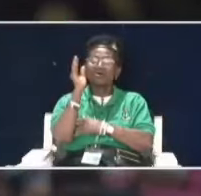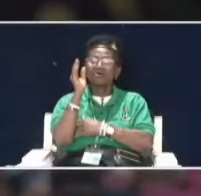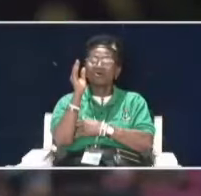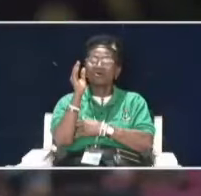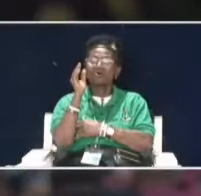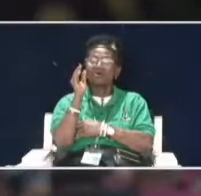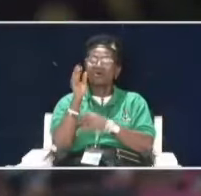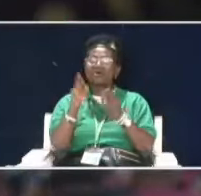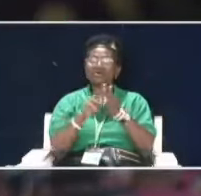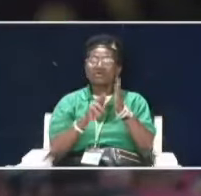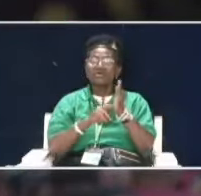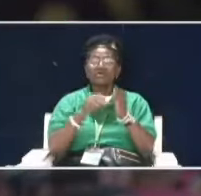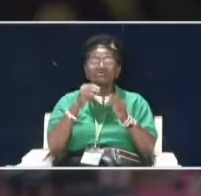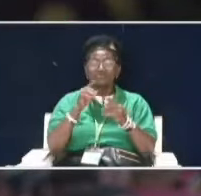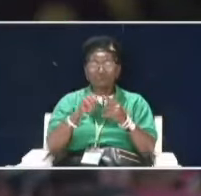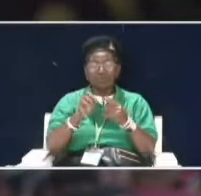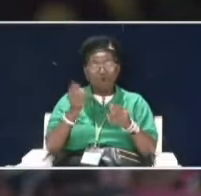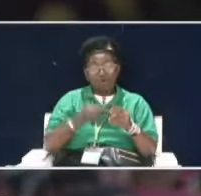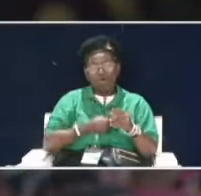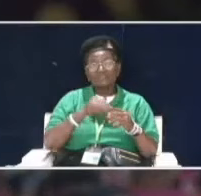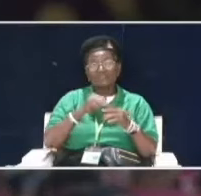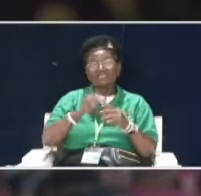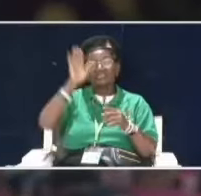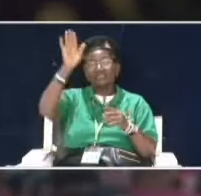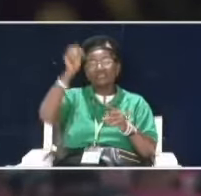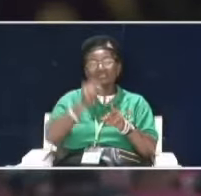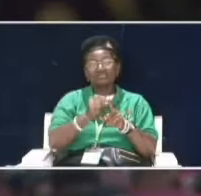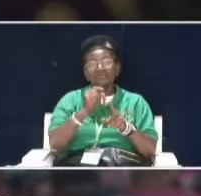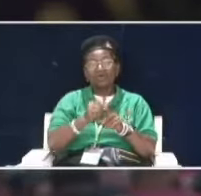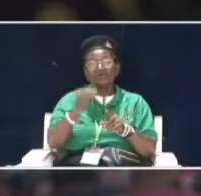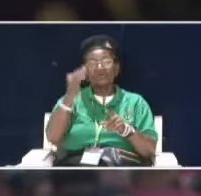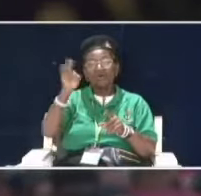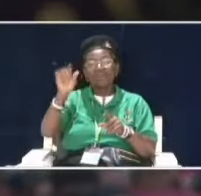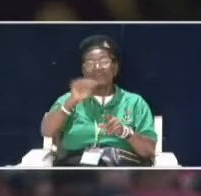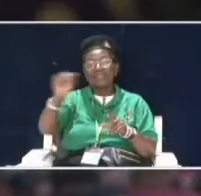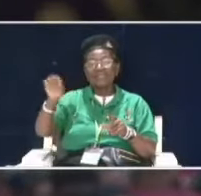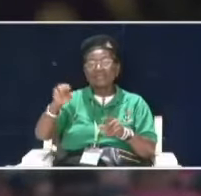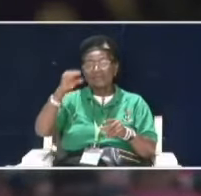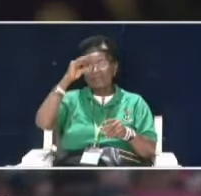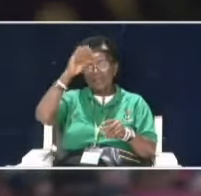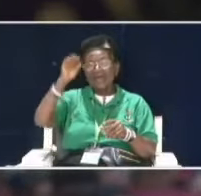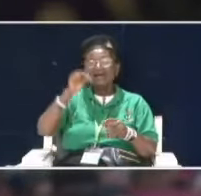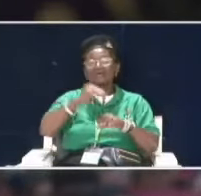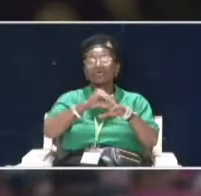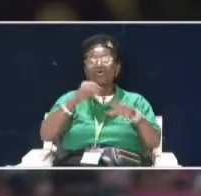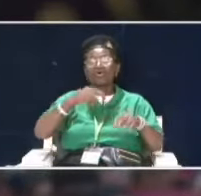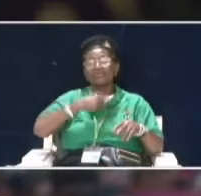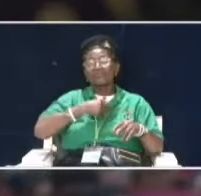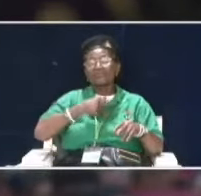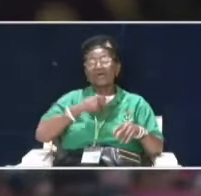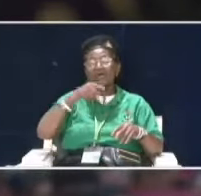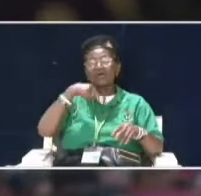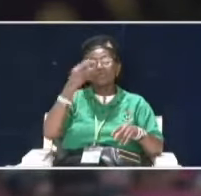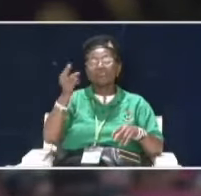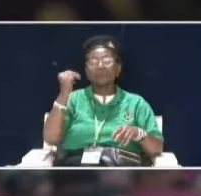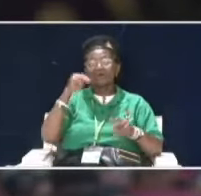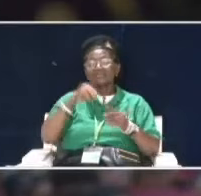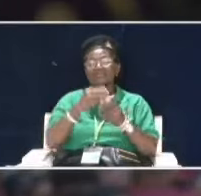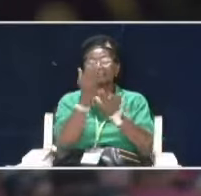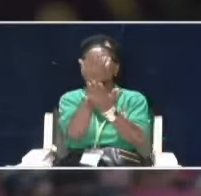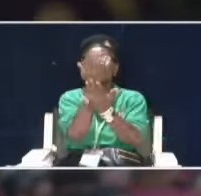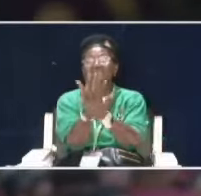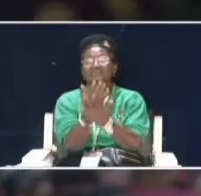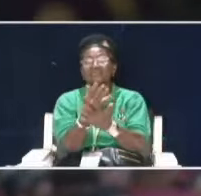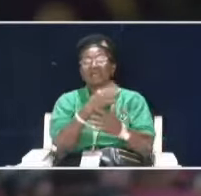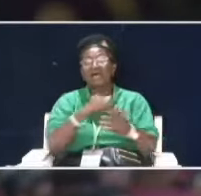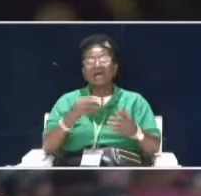for us in his word of a man called Peter, who was imprisoned and was going